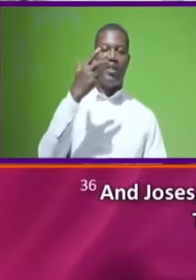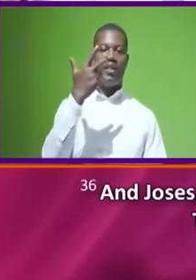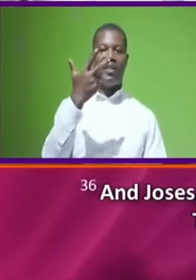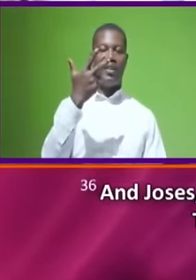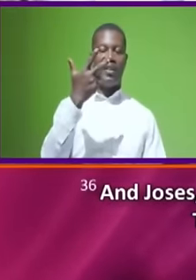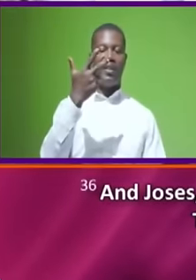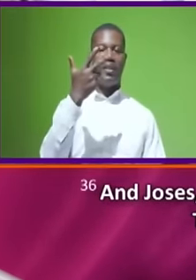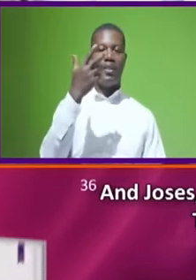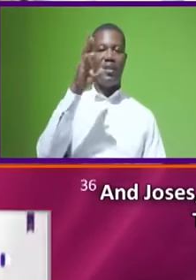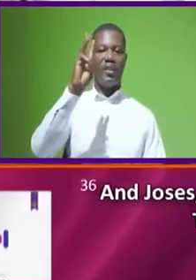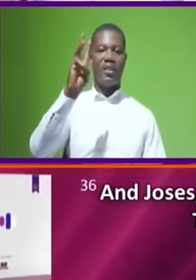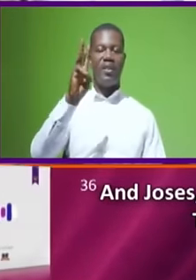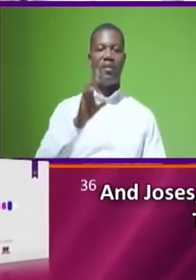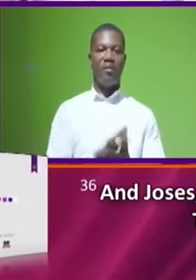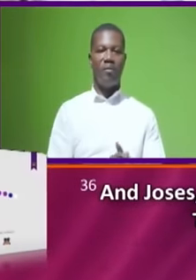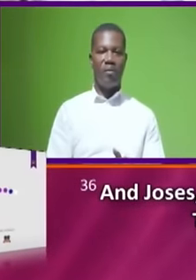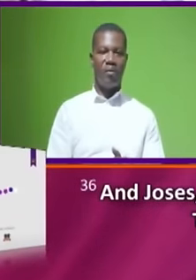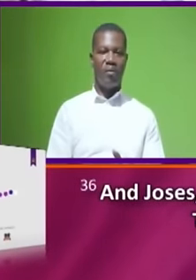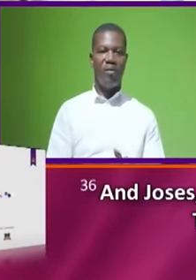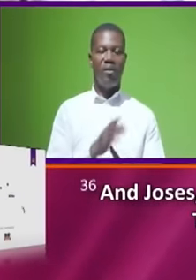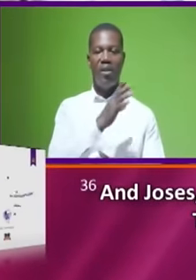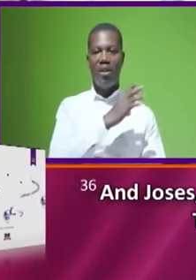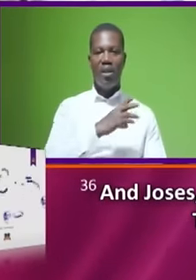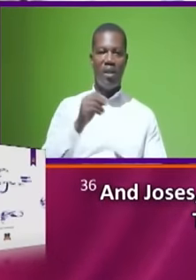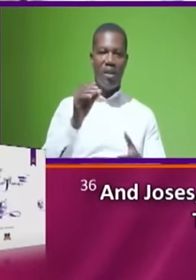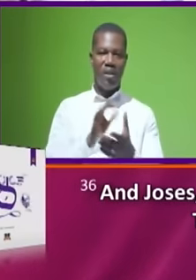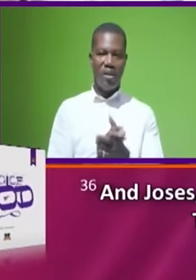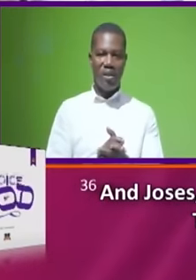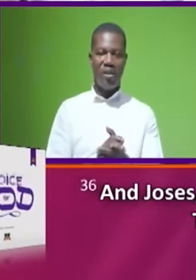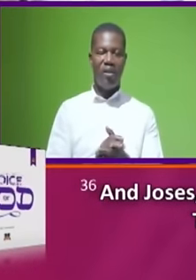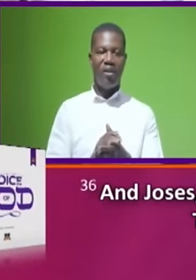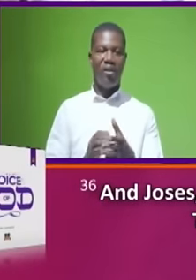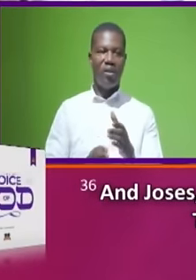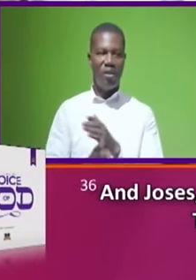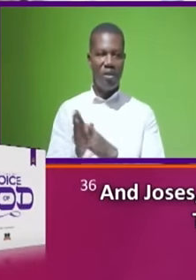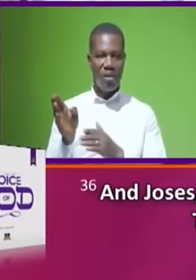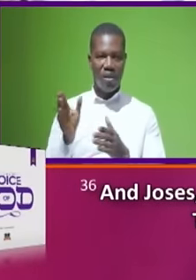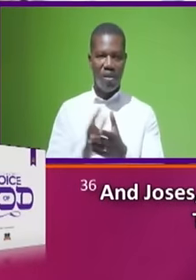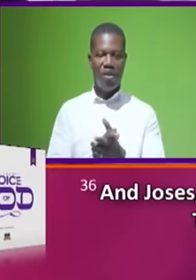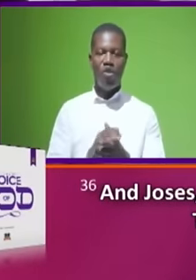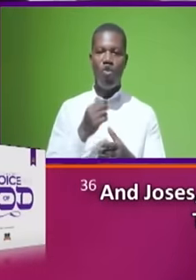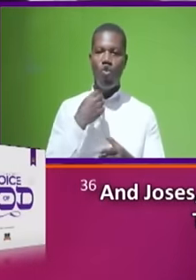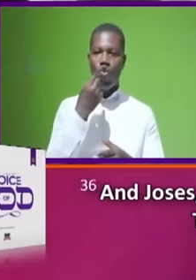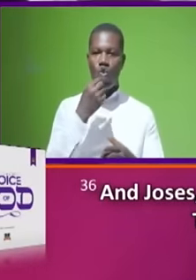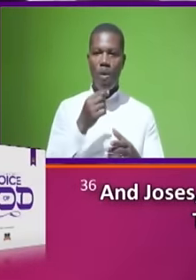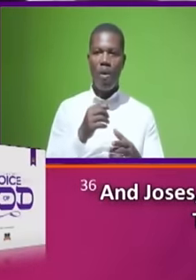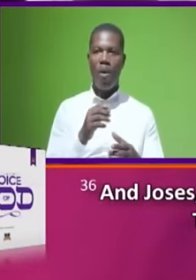36. And doses who by the apostles. And Joseph.